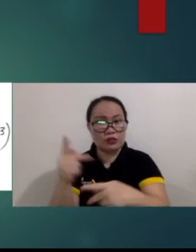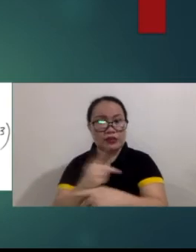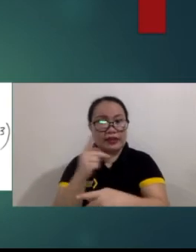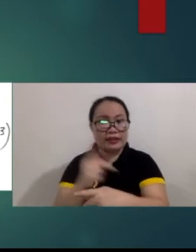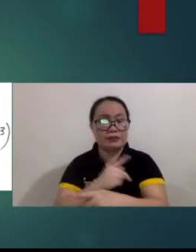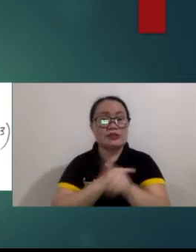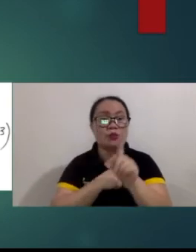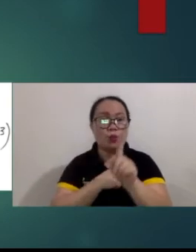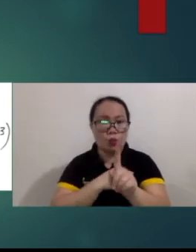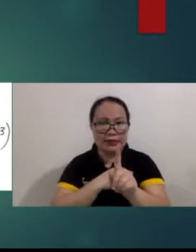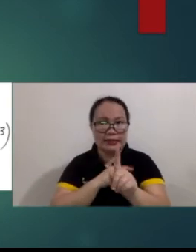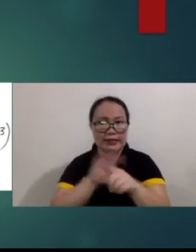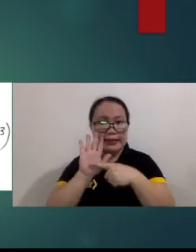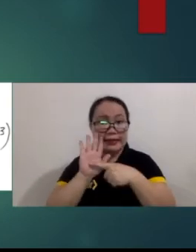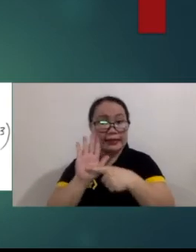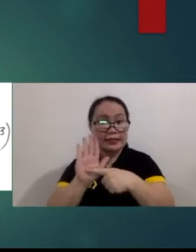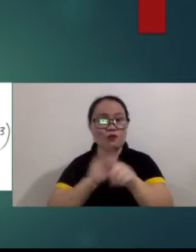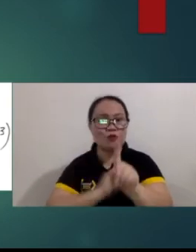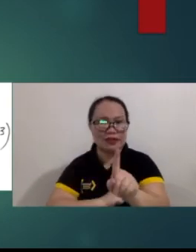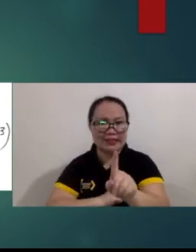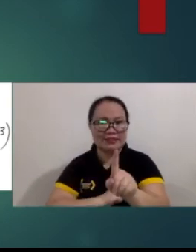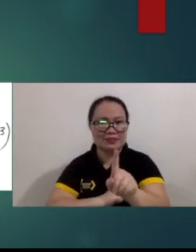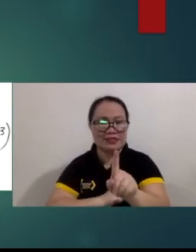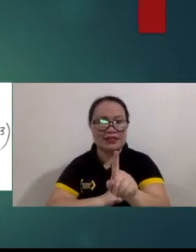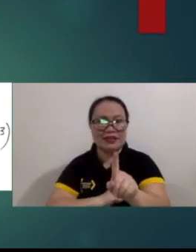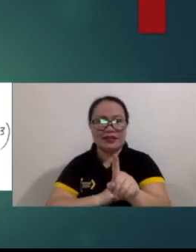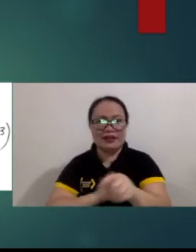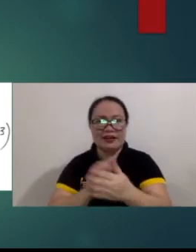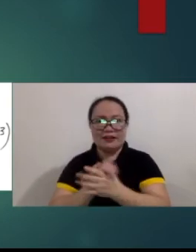2 times 1, negative 1.